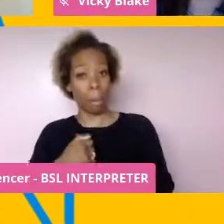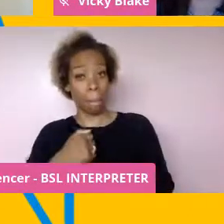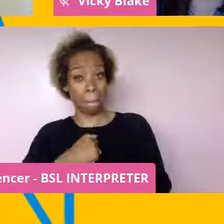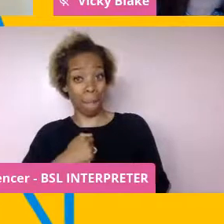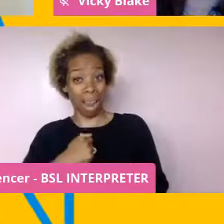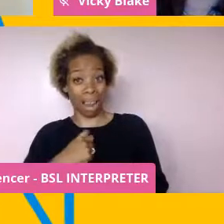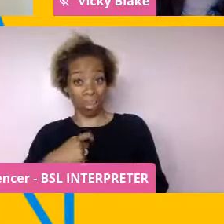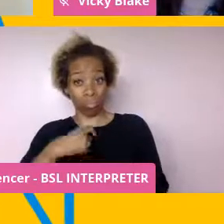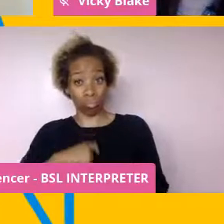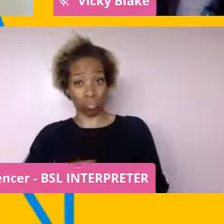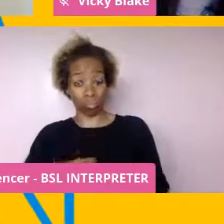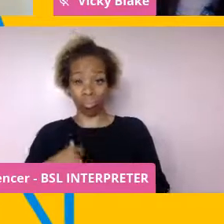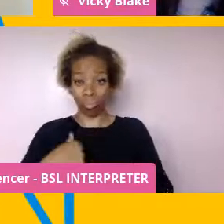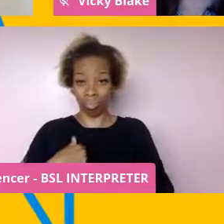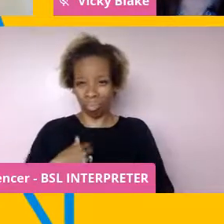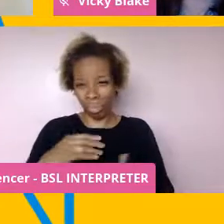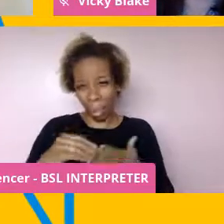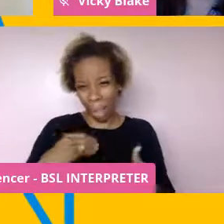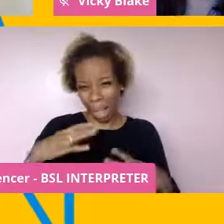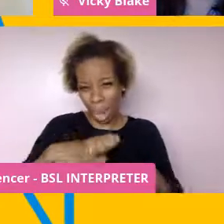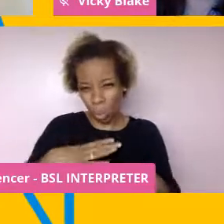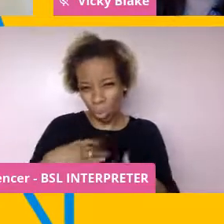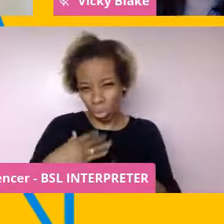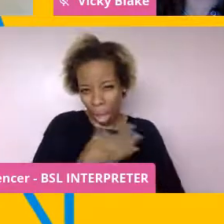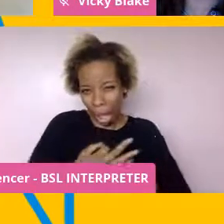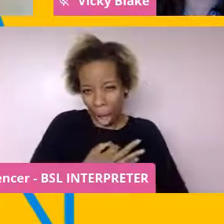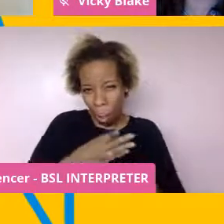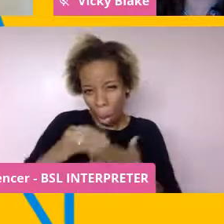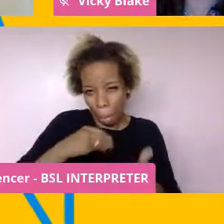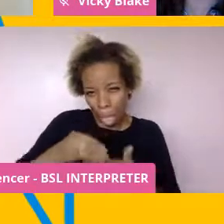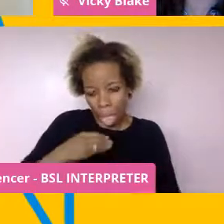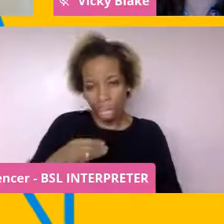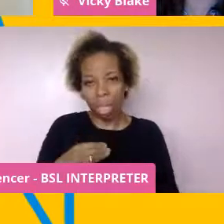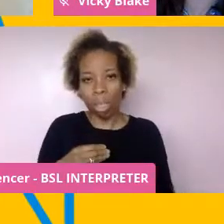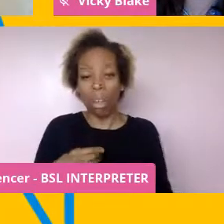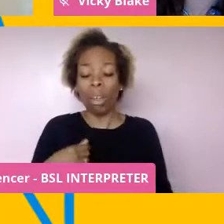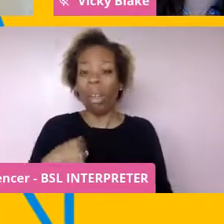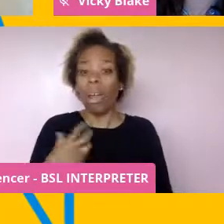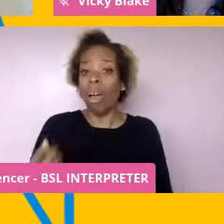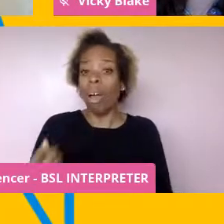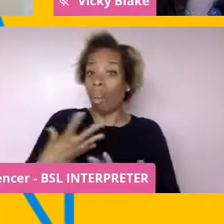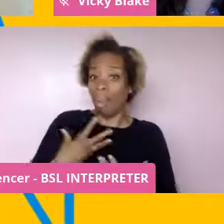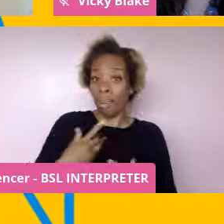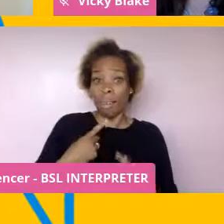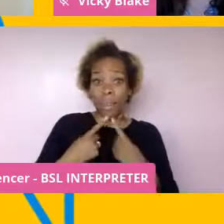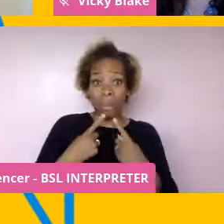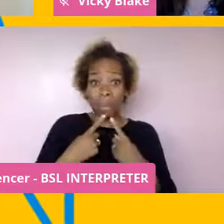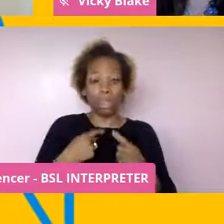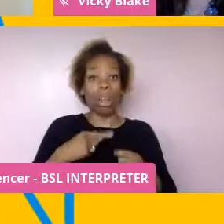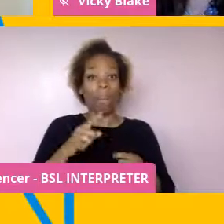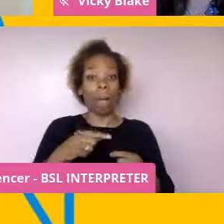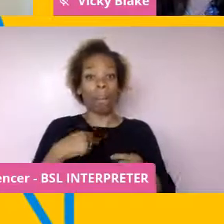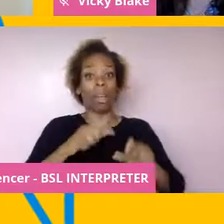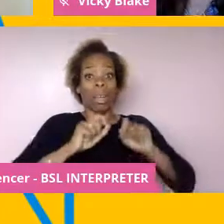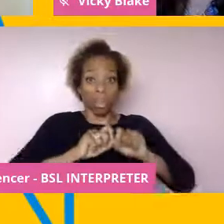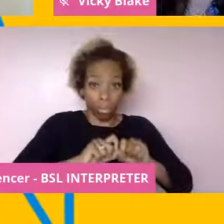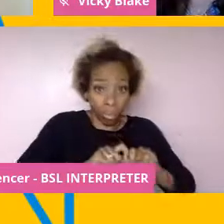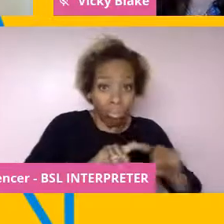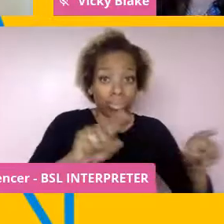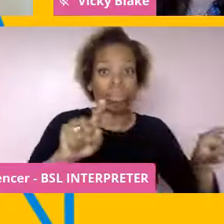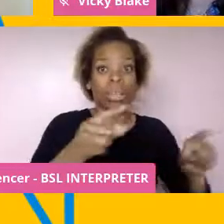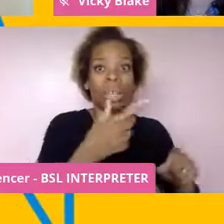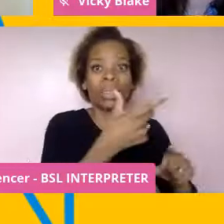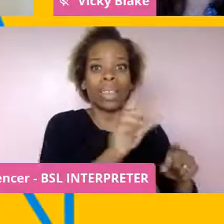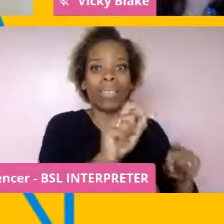being an hourly paid rep means I'm copied into information that then tends to get sent to, say, 70 or more others. I then have a small network of people I